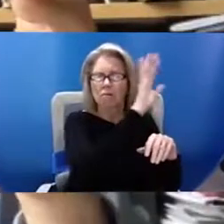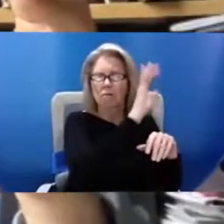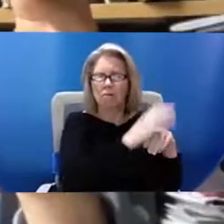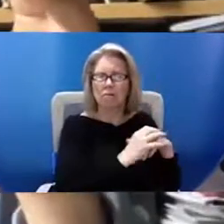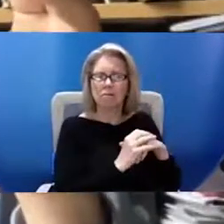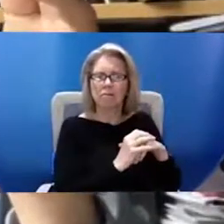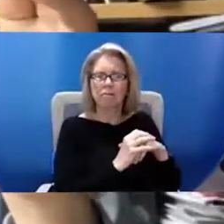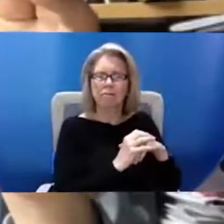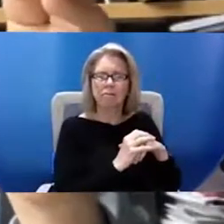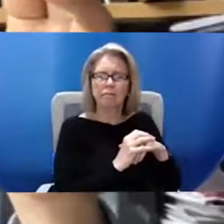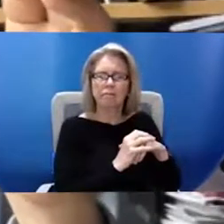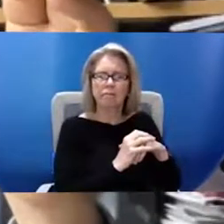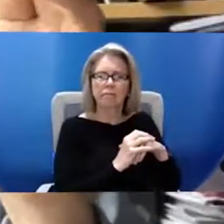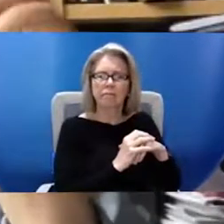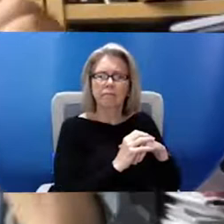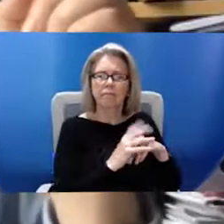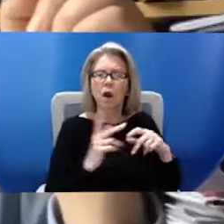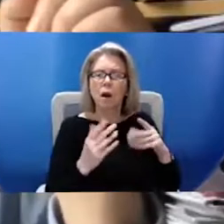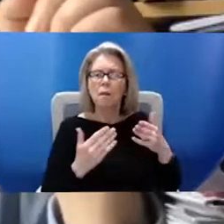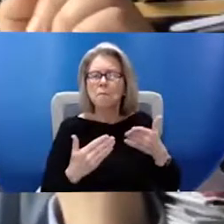is as a proposal that